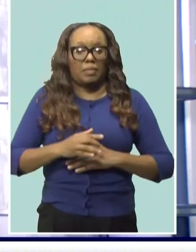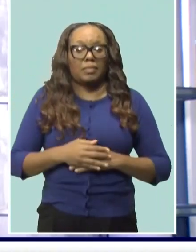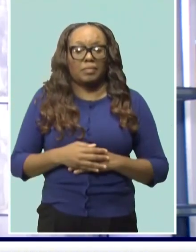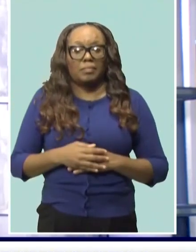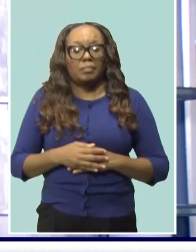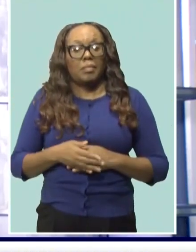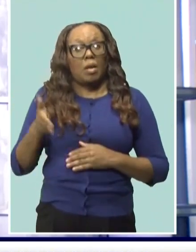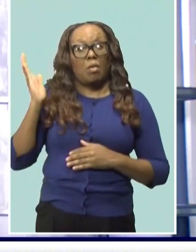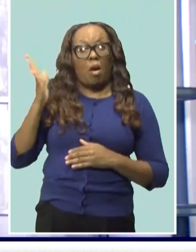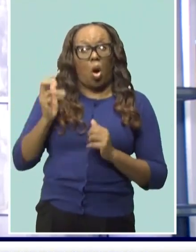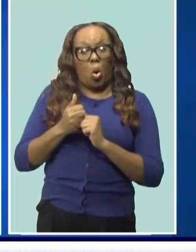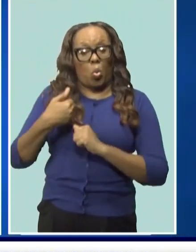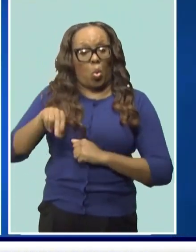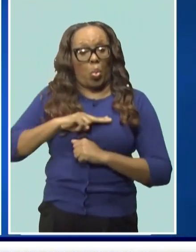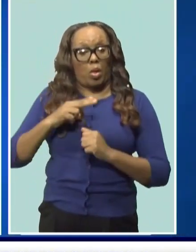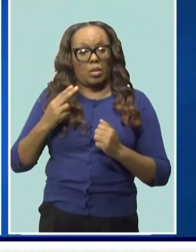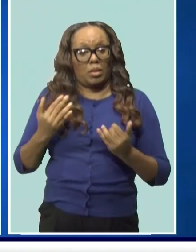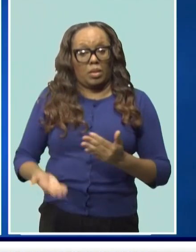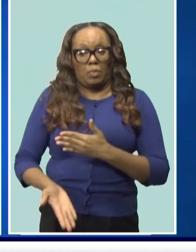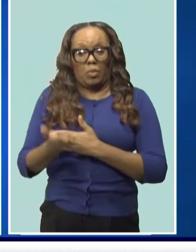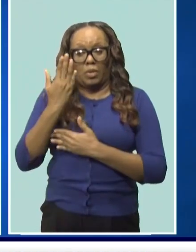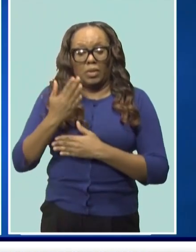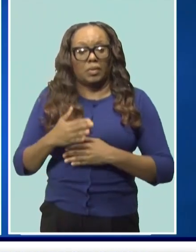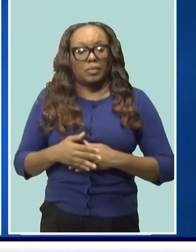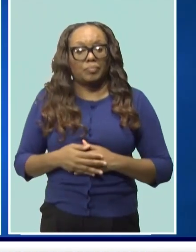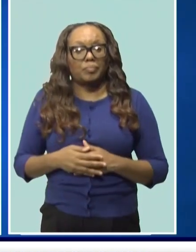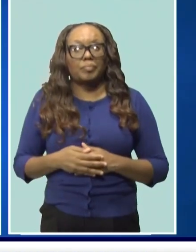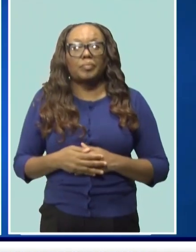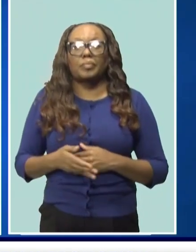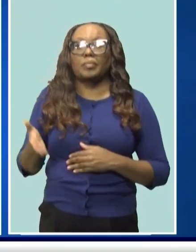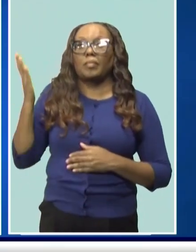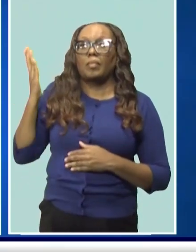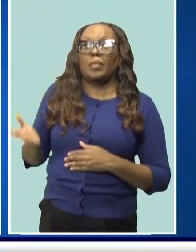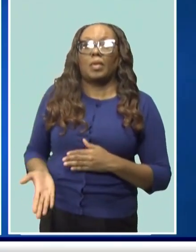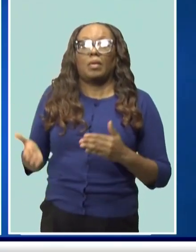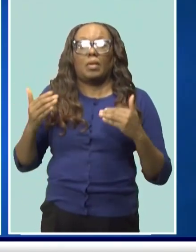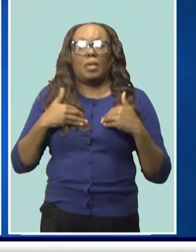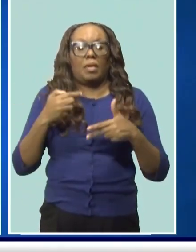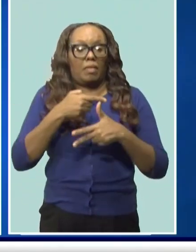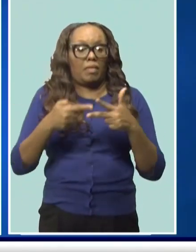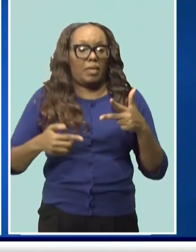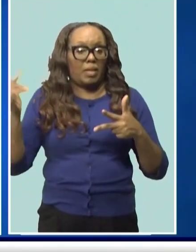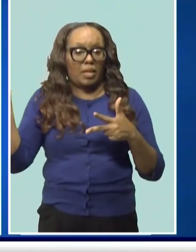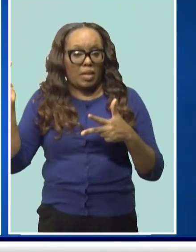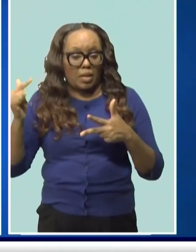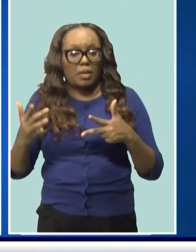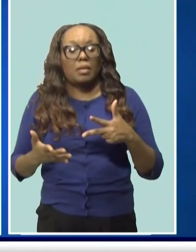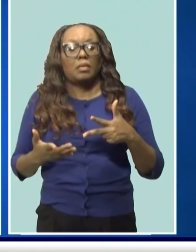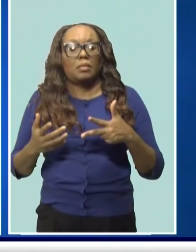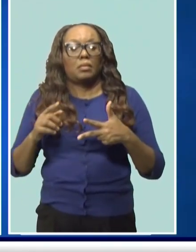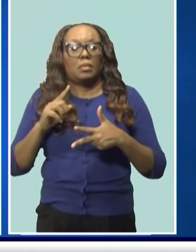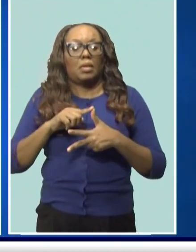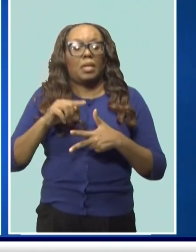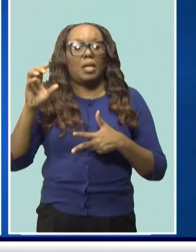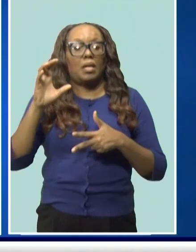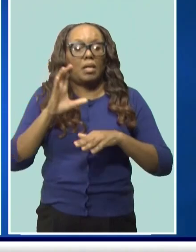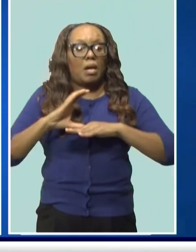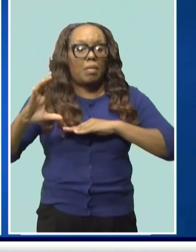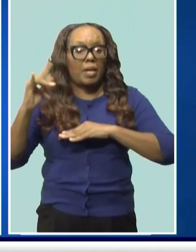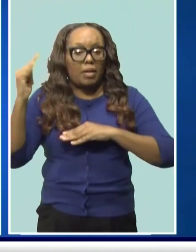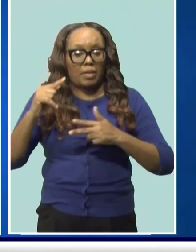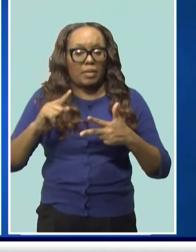Barbados. As it stands, we have 3 main airlines operating the Grenada to Barbados route. We have Caribbean